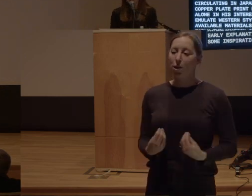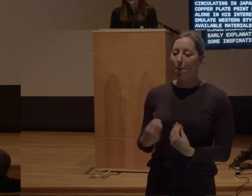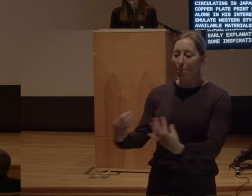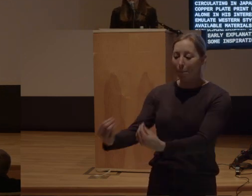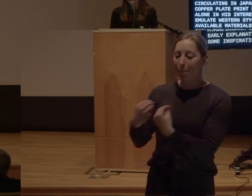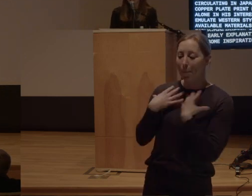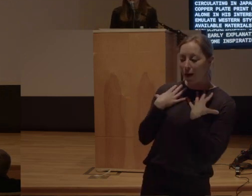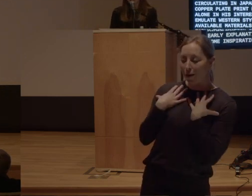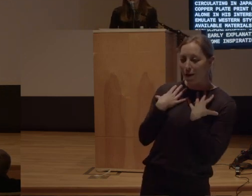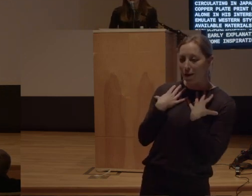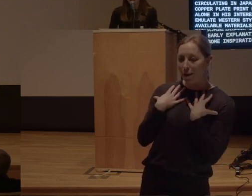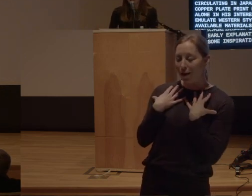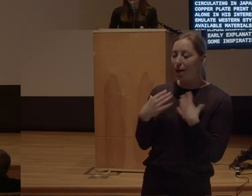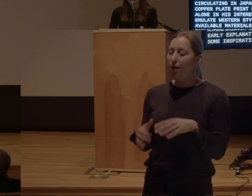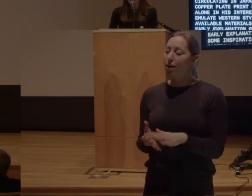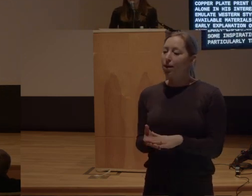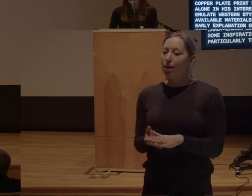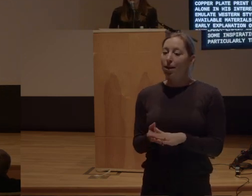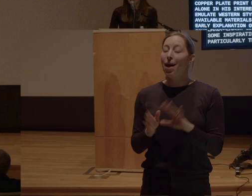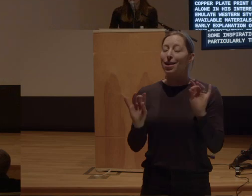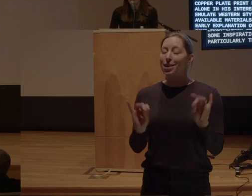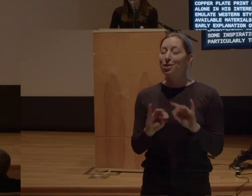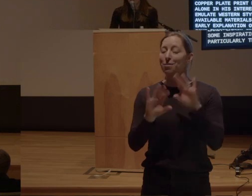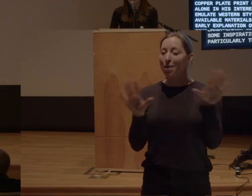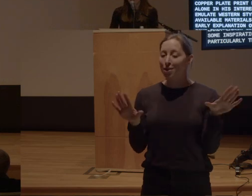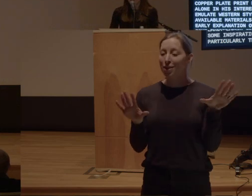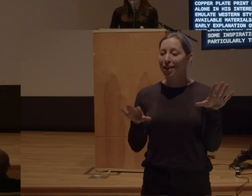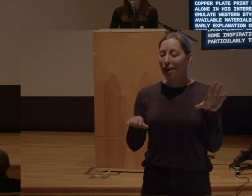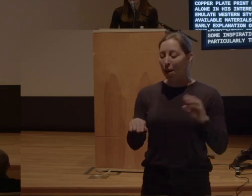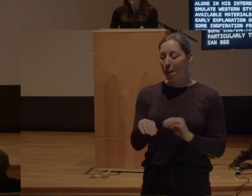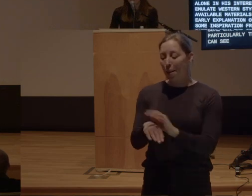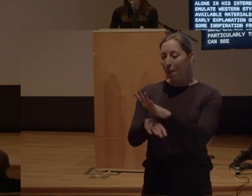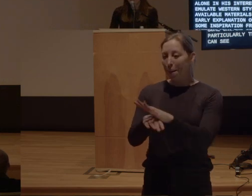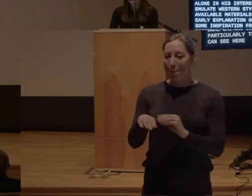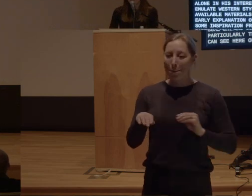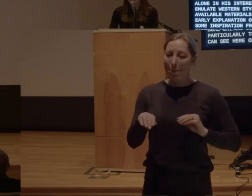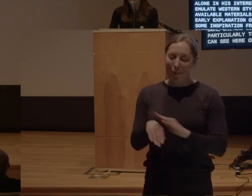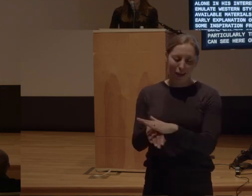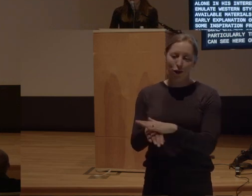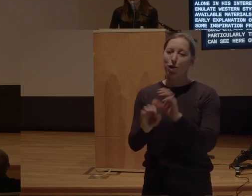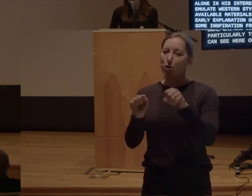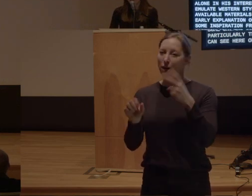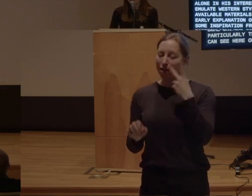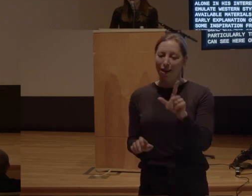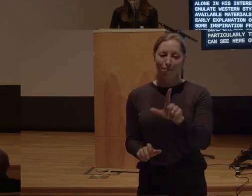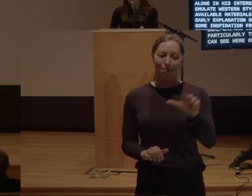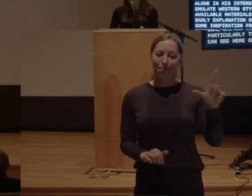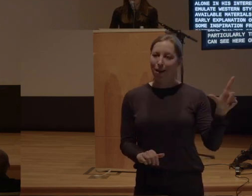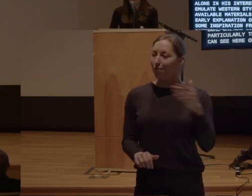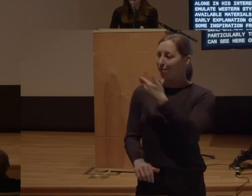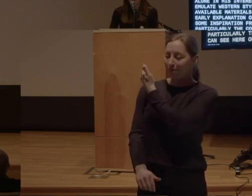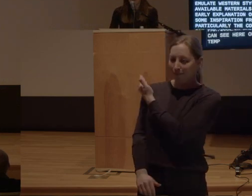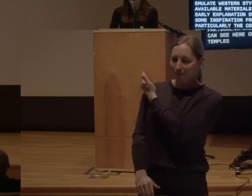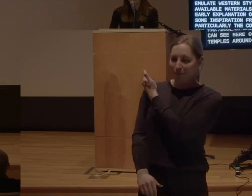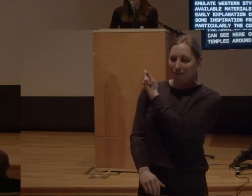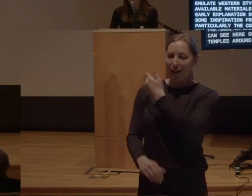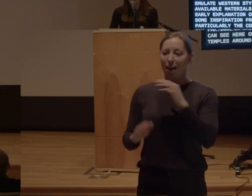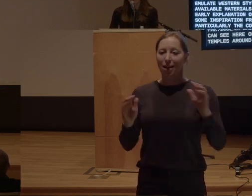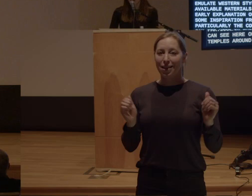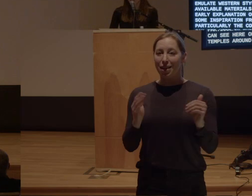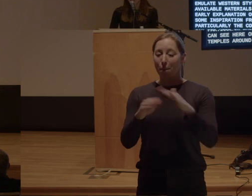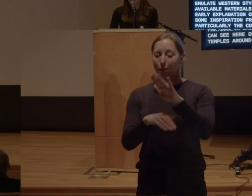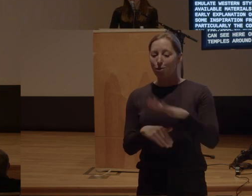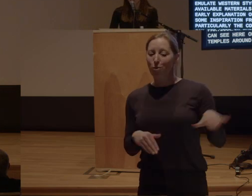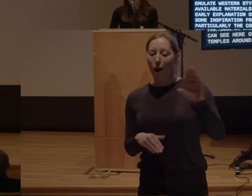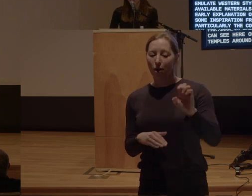work, particularly the composition of a beach, which you can see here on the left, which was exhibited at temples around Edo to